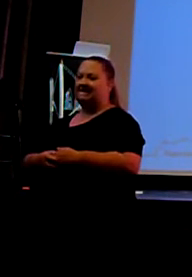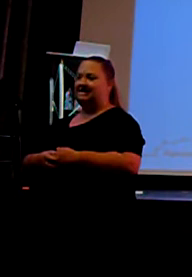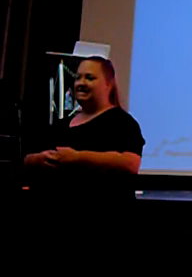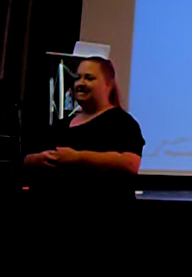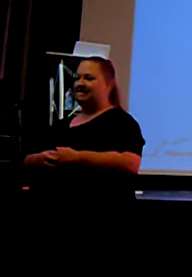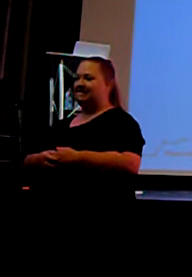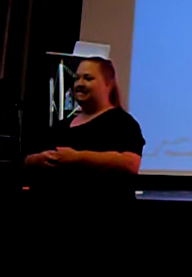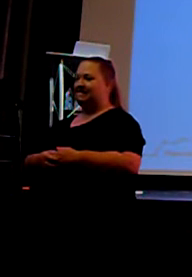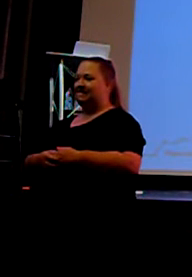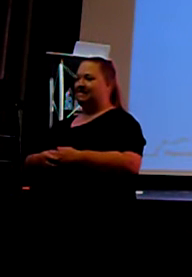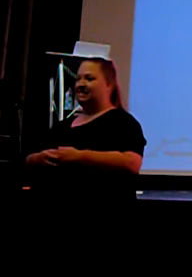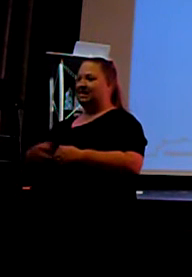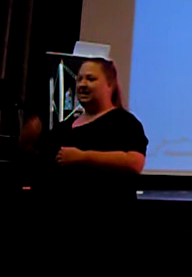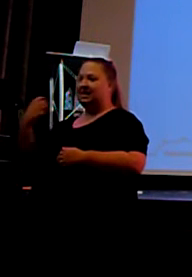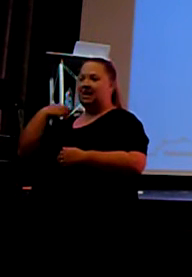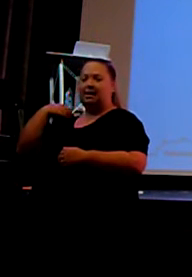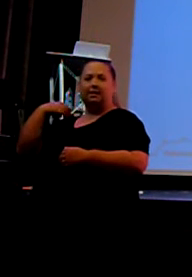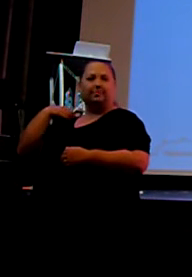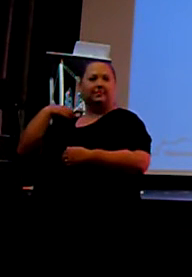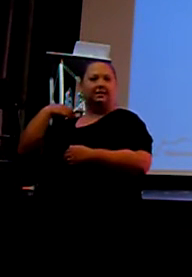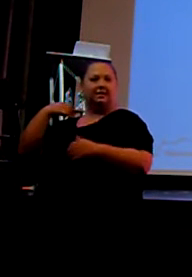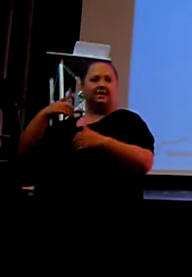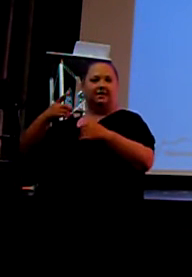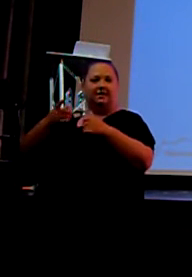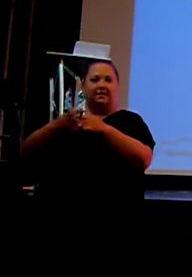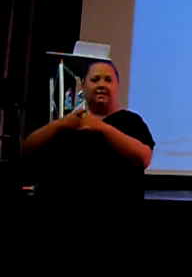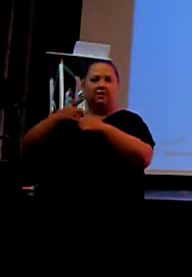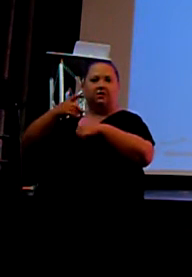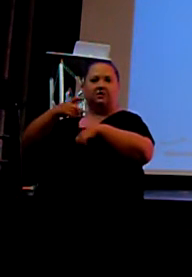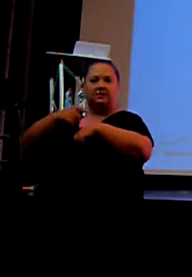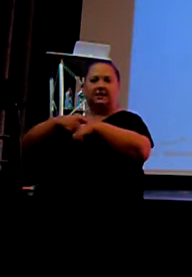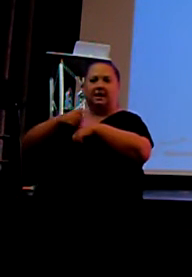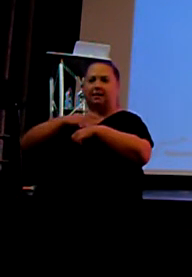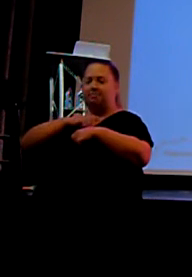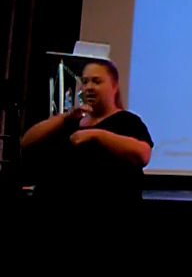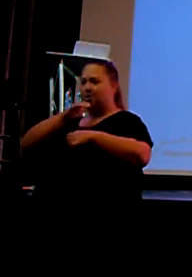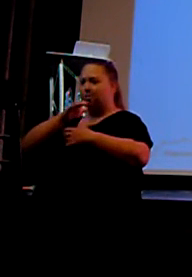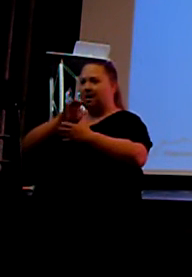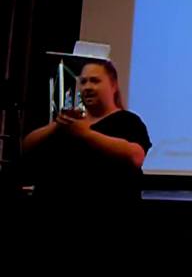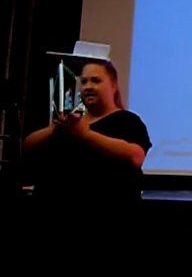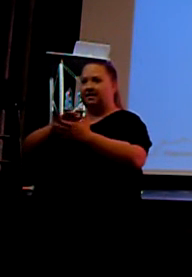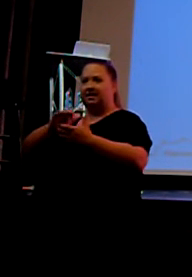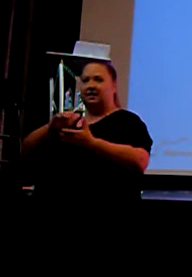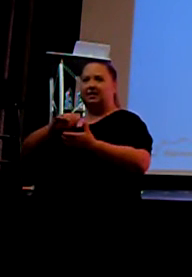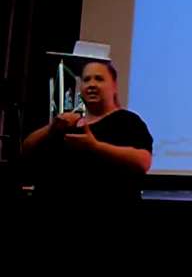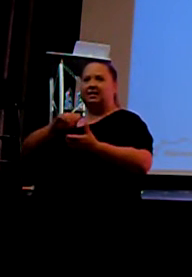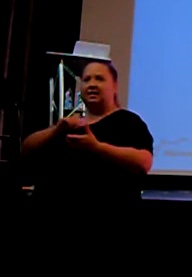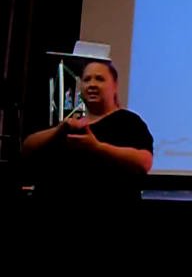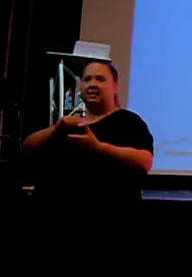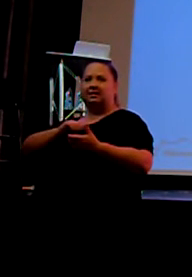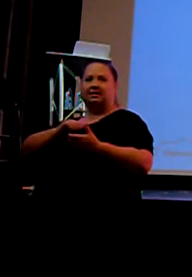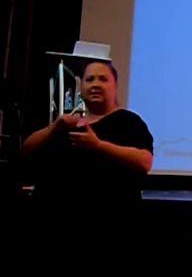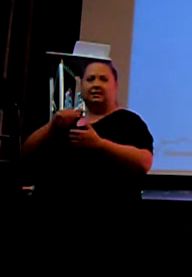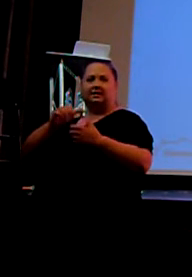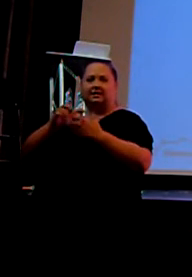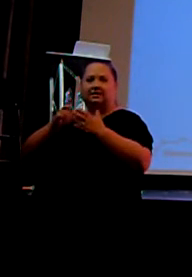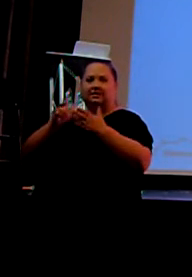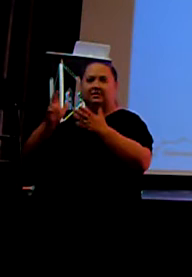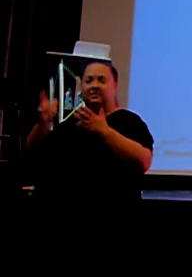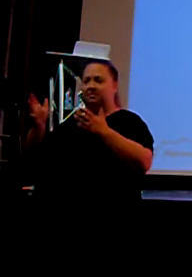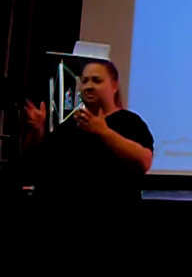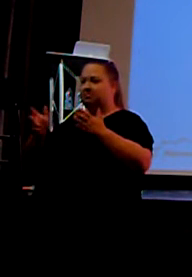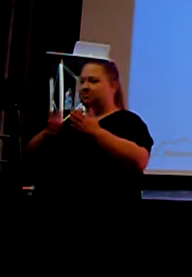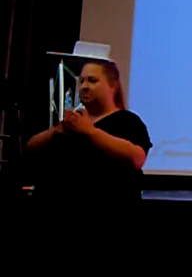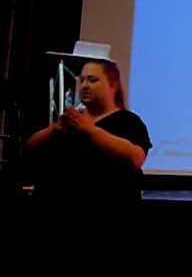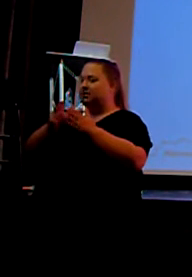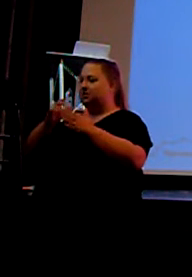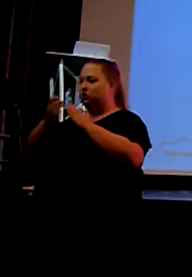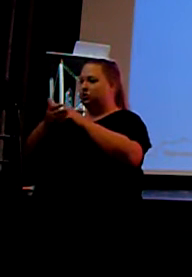Captain, the first time my wife and I sailed into Jamaica, we